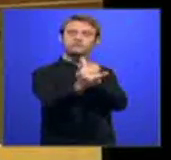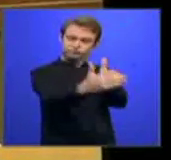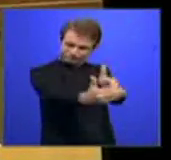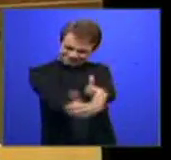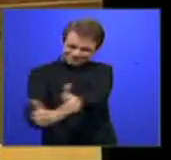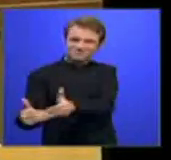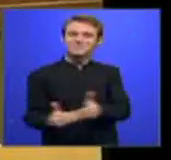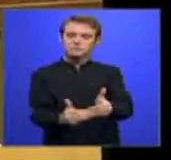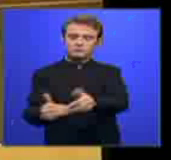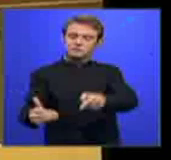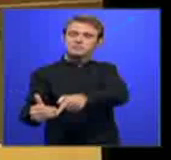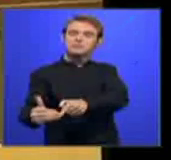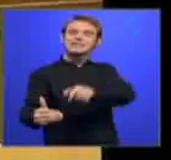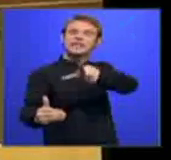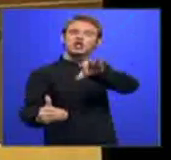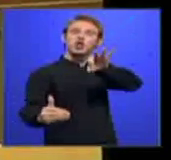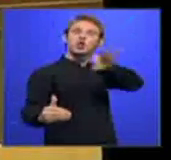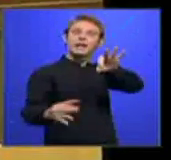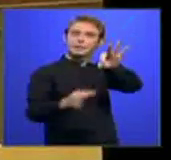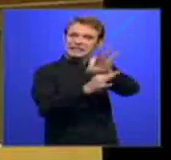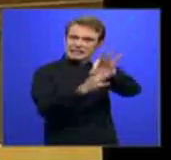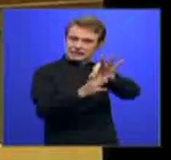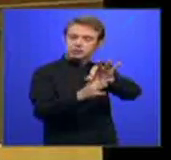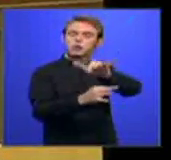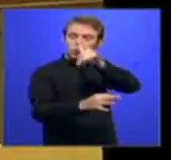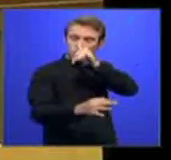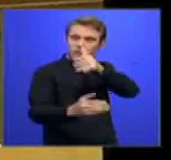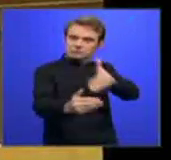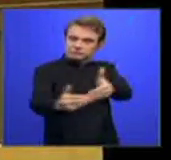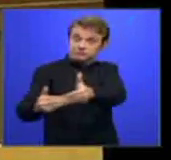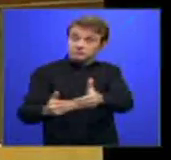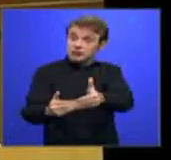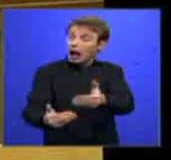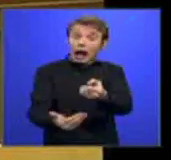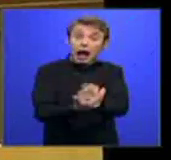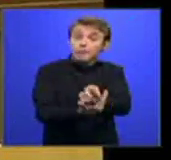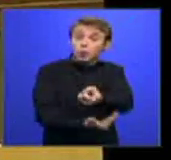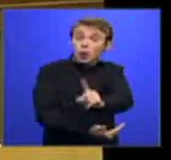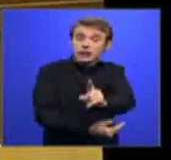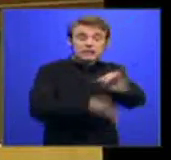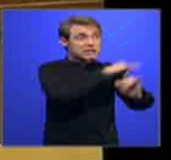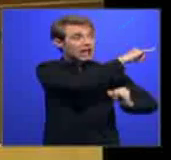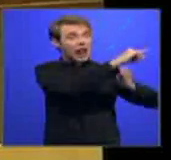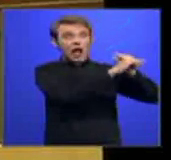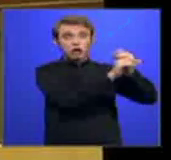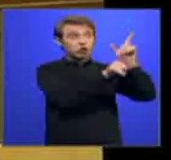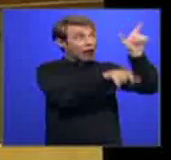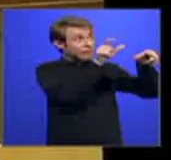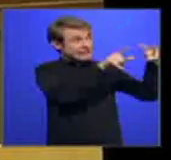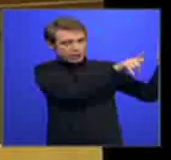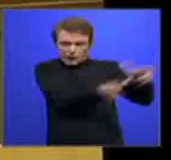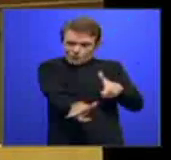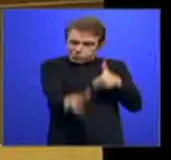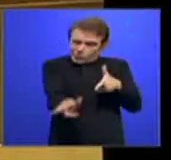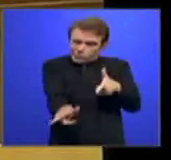here, has resulted in our country being targeted by international poaching syndicates.